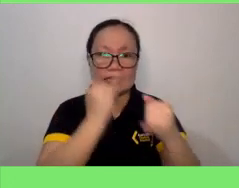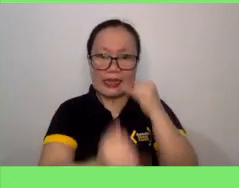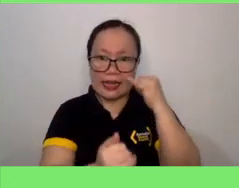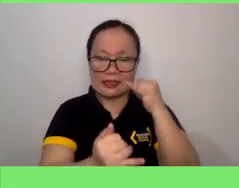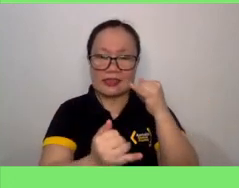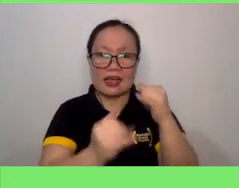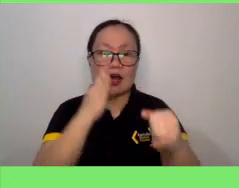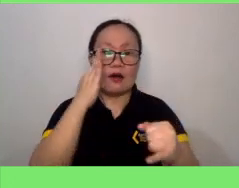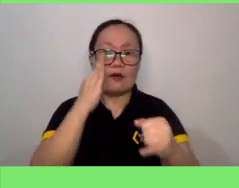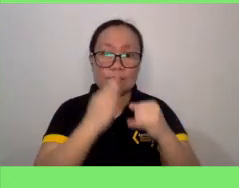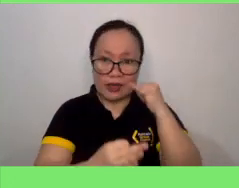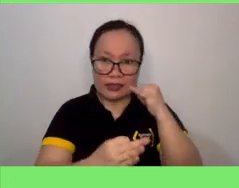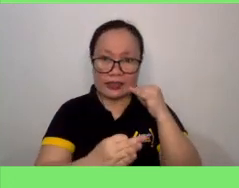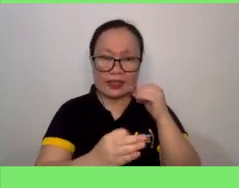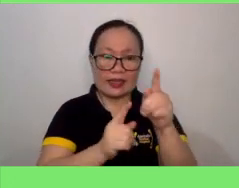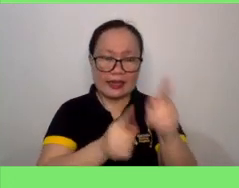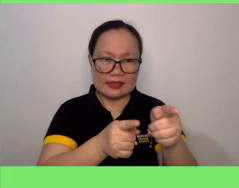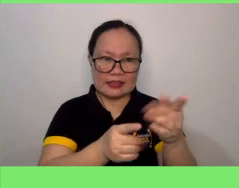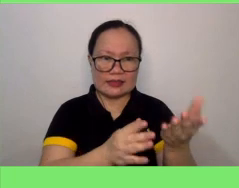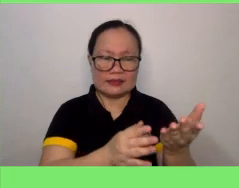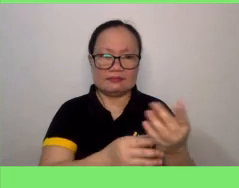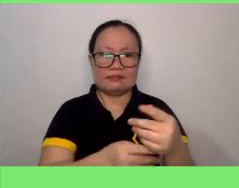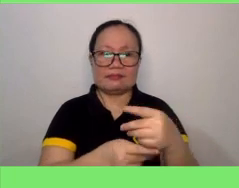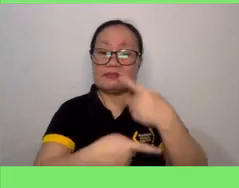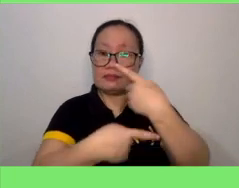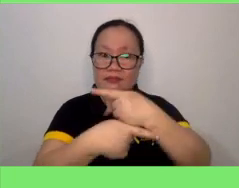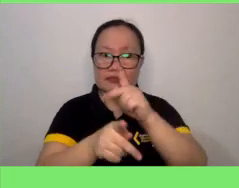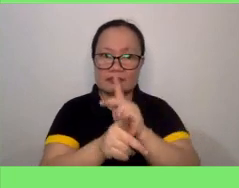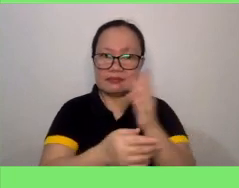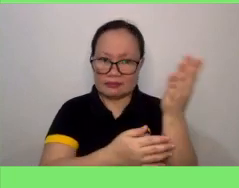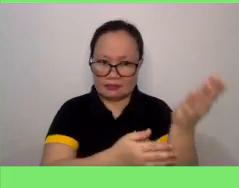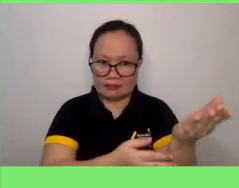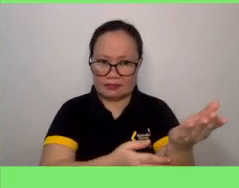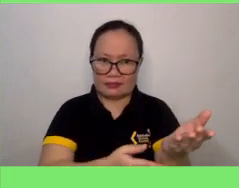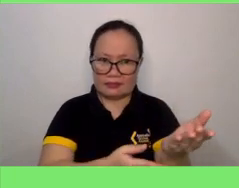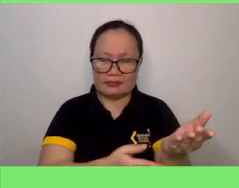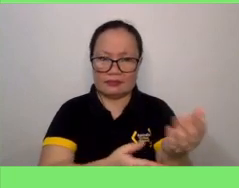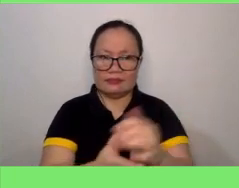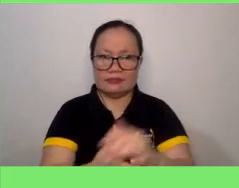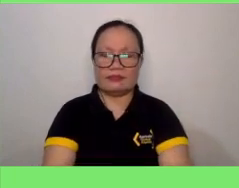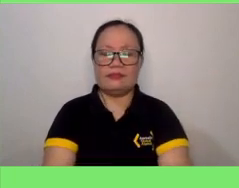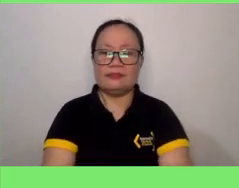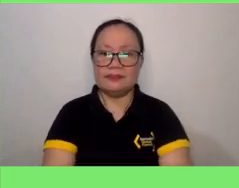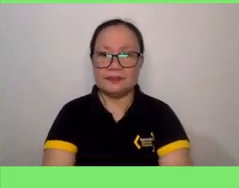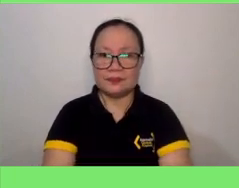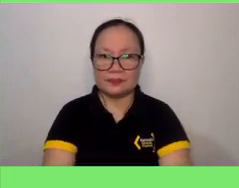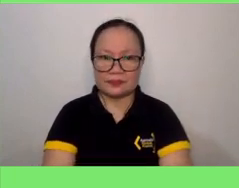answer of the product of 4x squared y plus 5